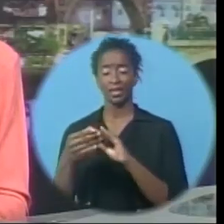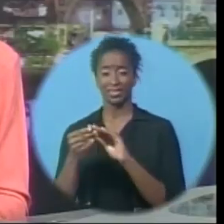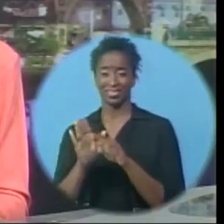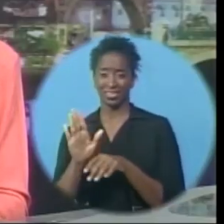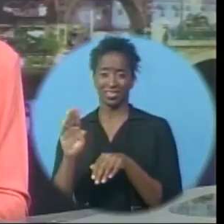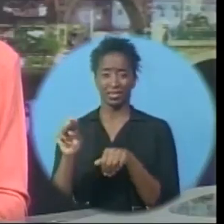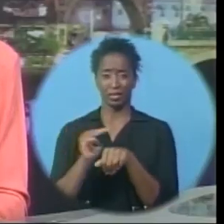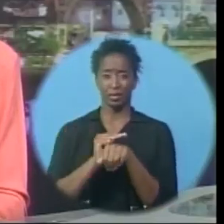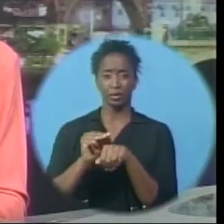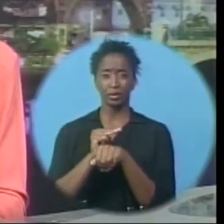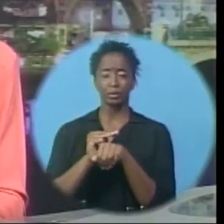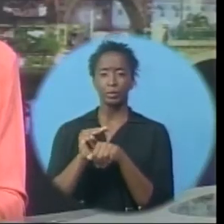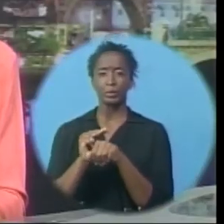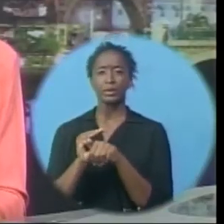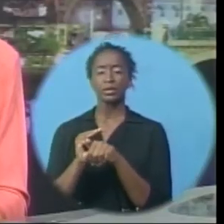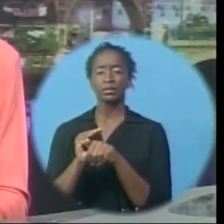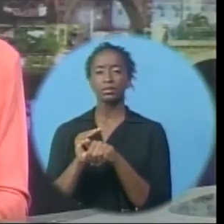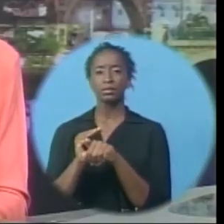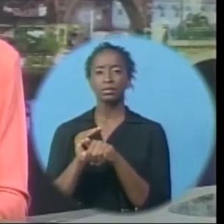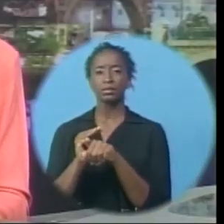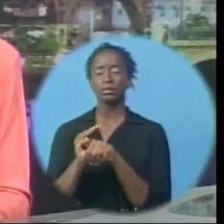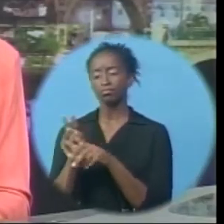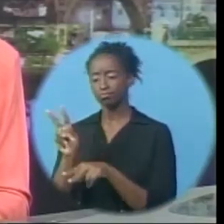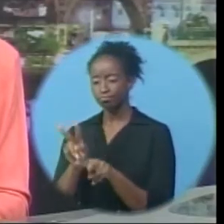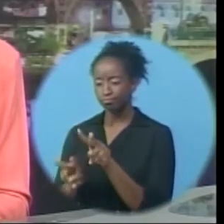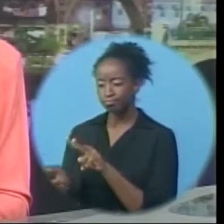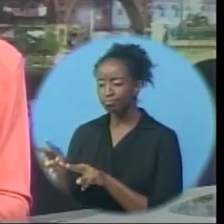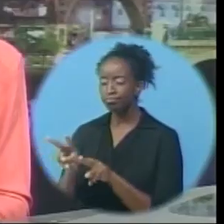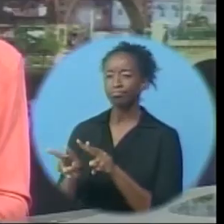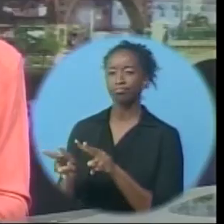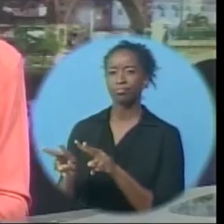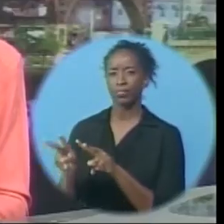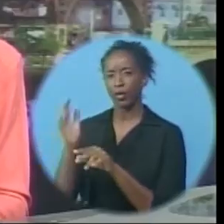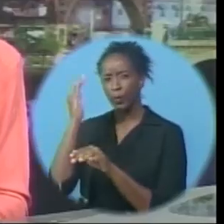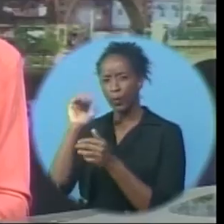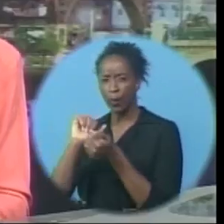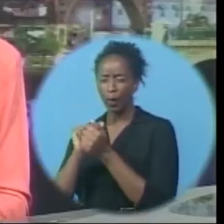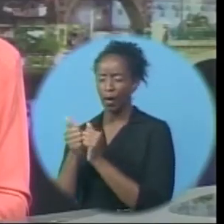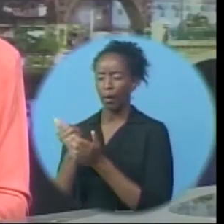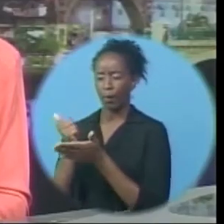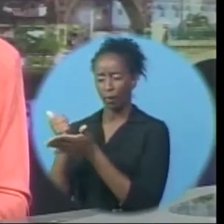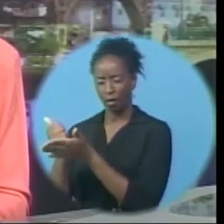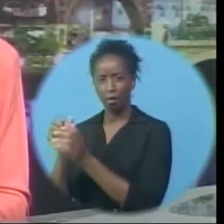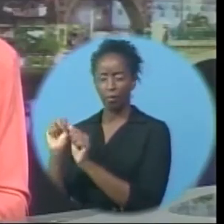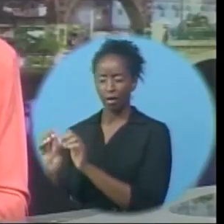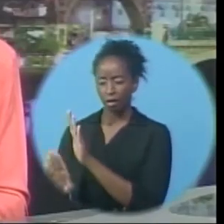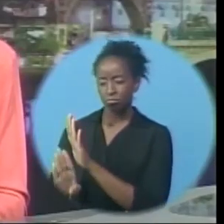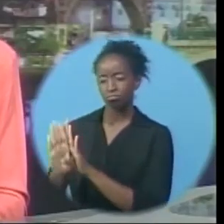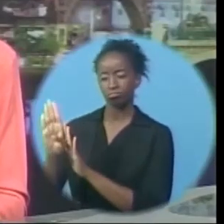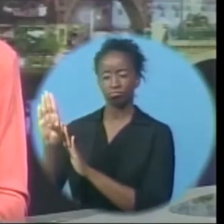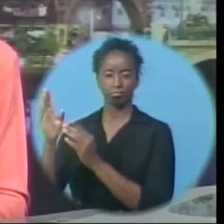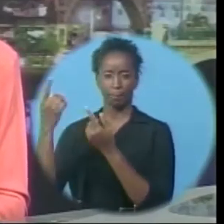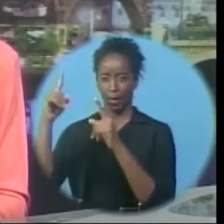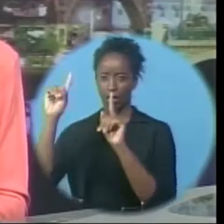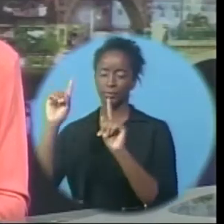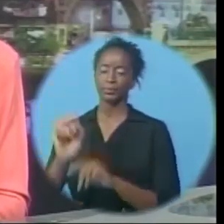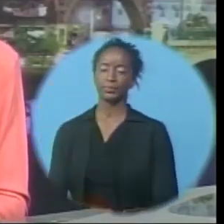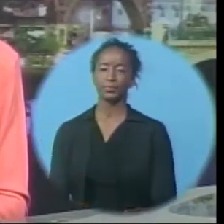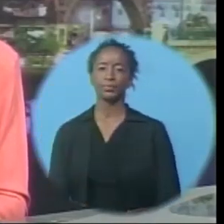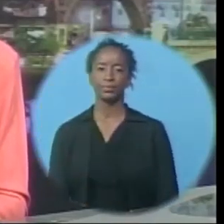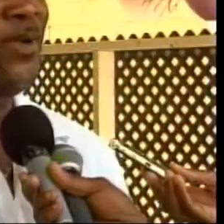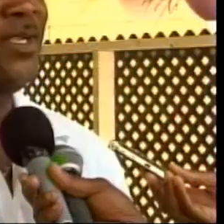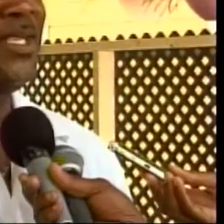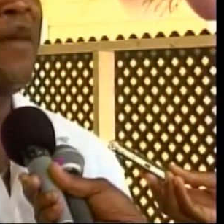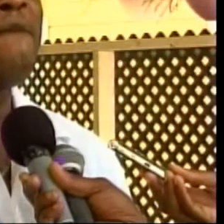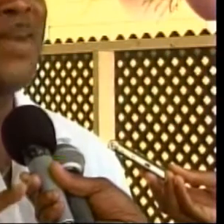able to better define the SME sector and to look at what is really required to grow it. I also